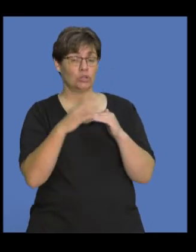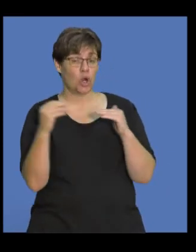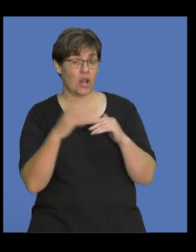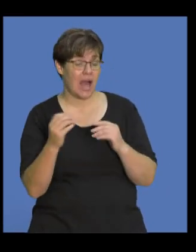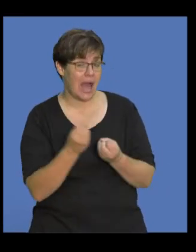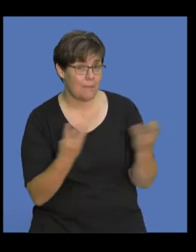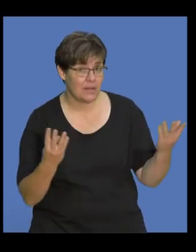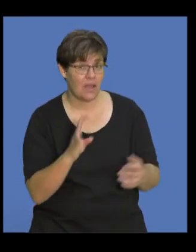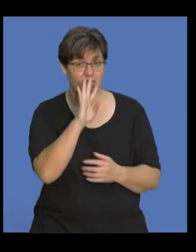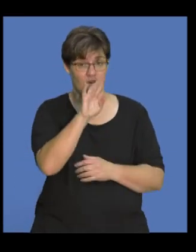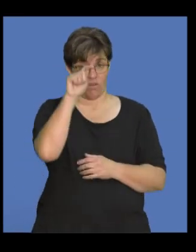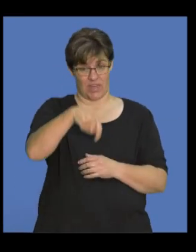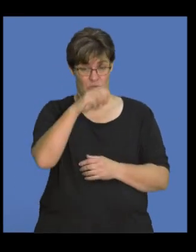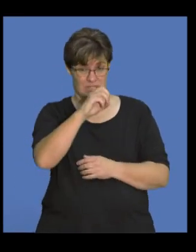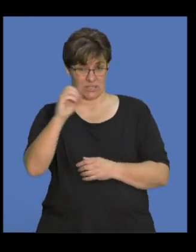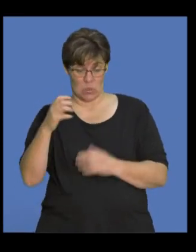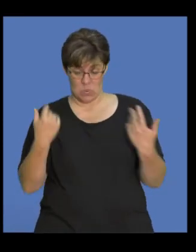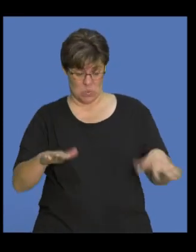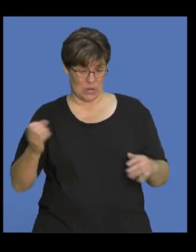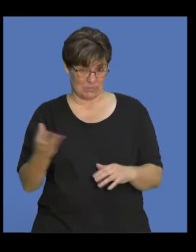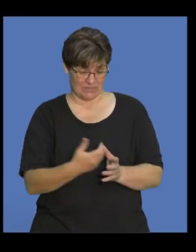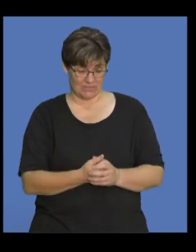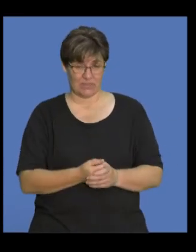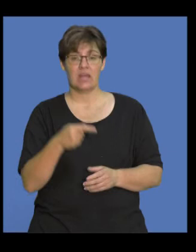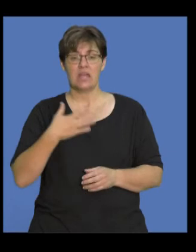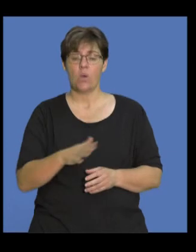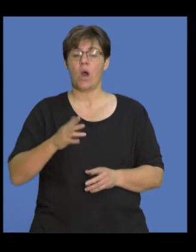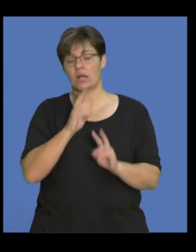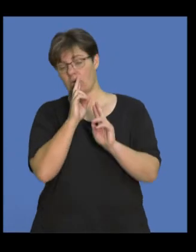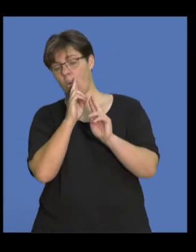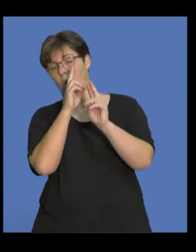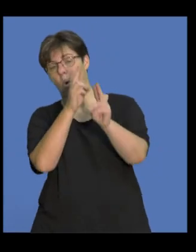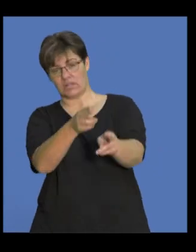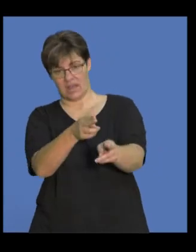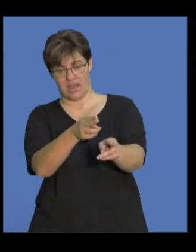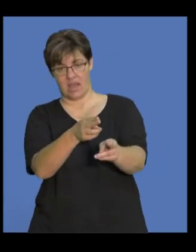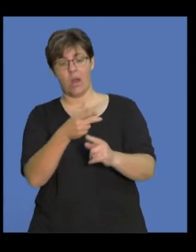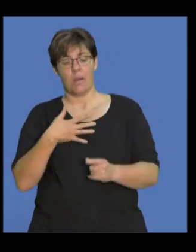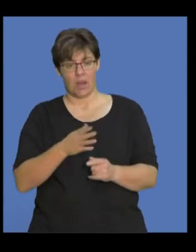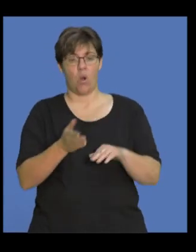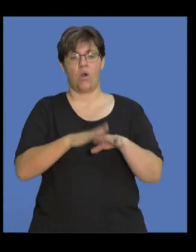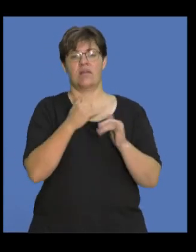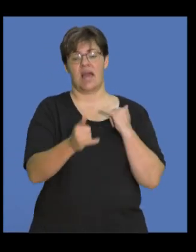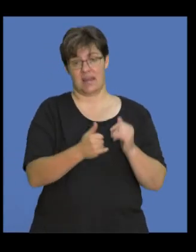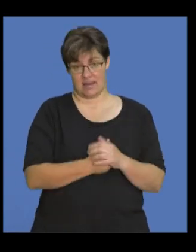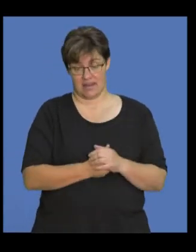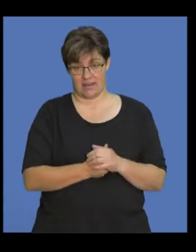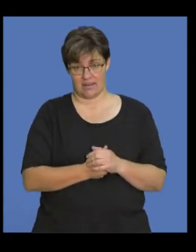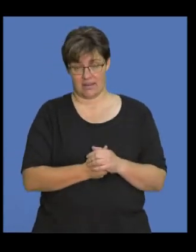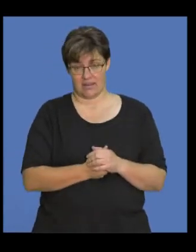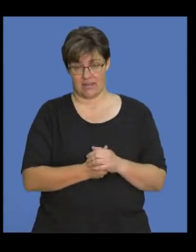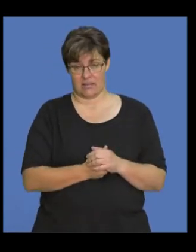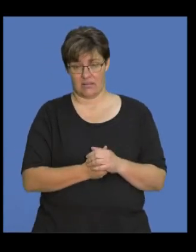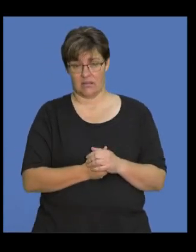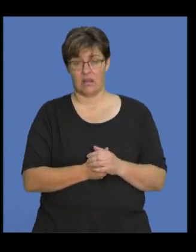$4,000. Hey, that's really expensive. But then he wants to order and pay for the equipment online. Then